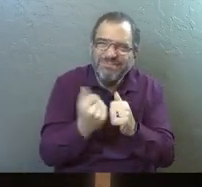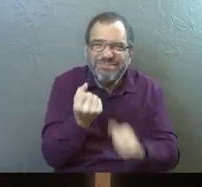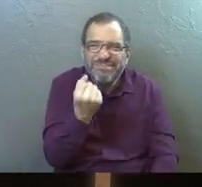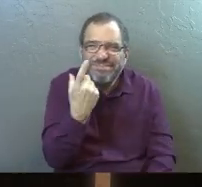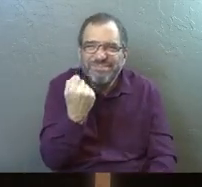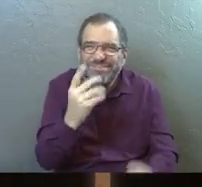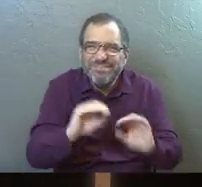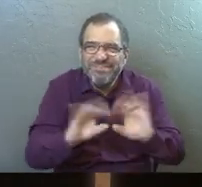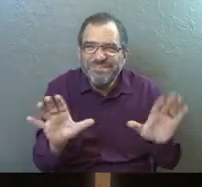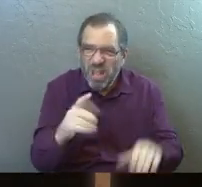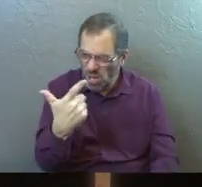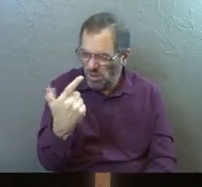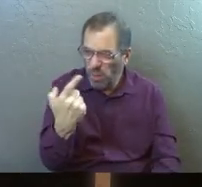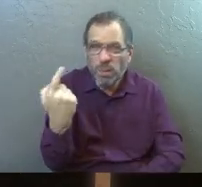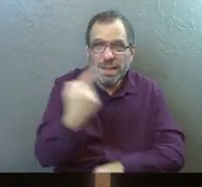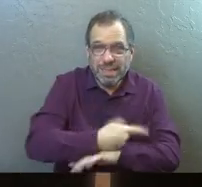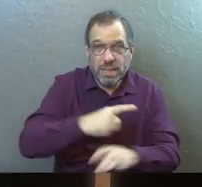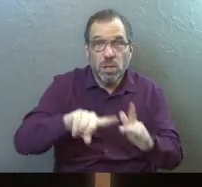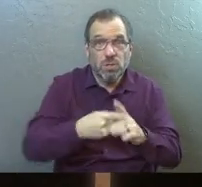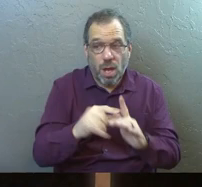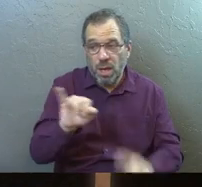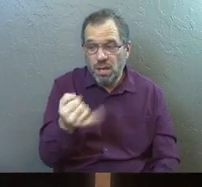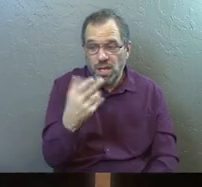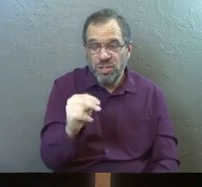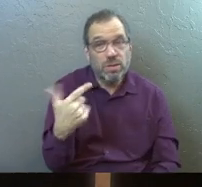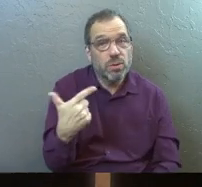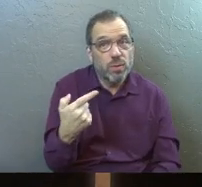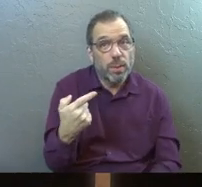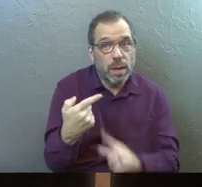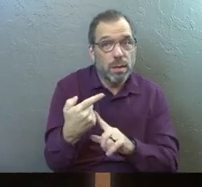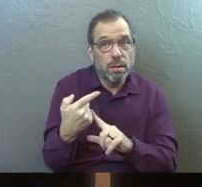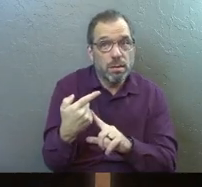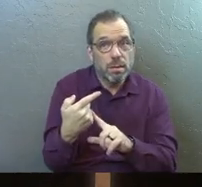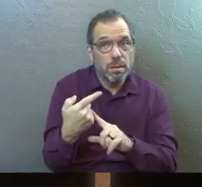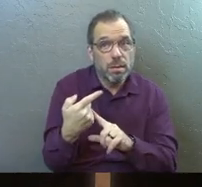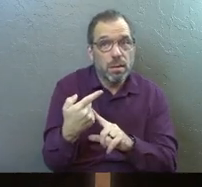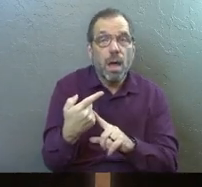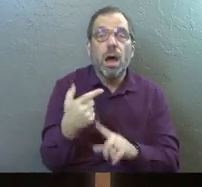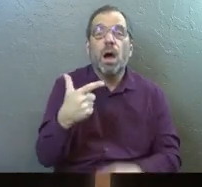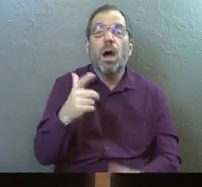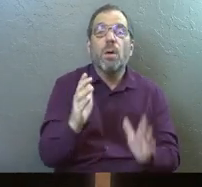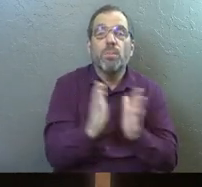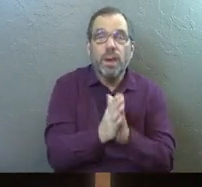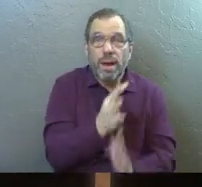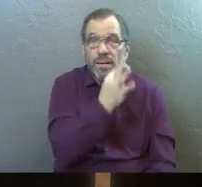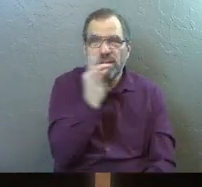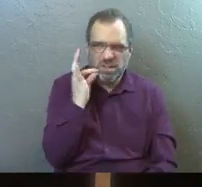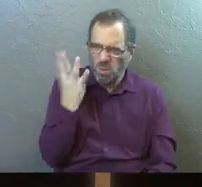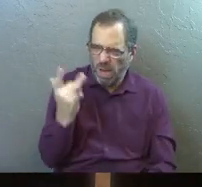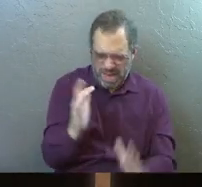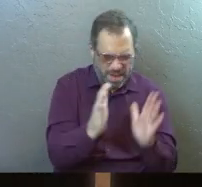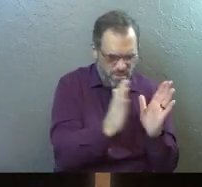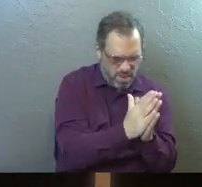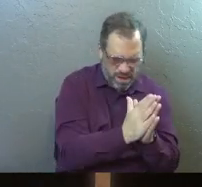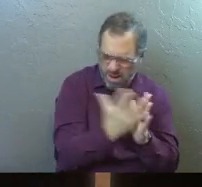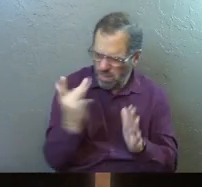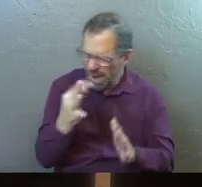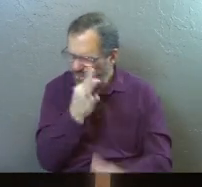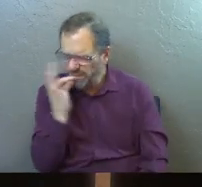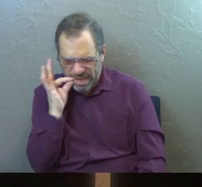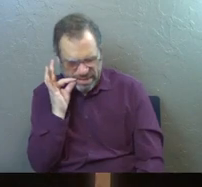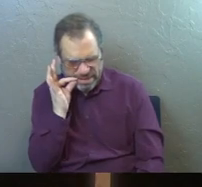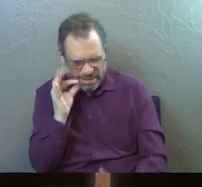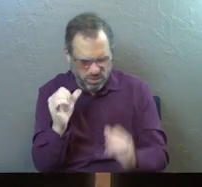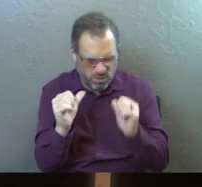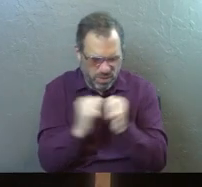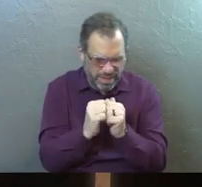make sense? 21 days. We're starting on the 21st of this month. 21 days of prayer and fasting. Why prayer and why